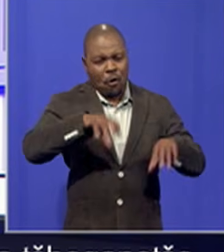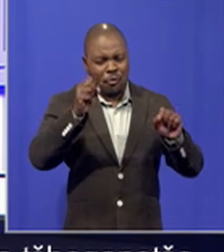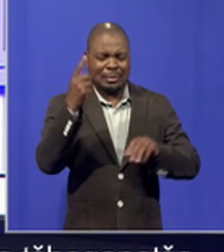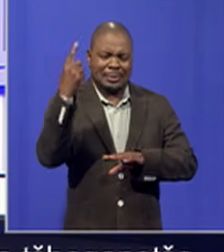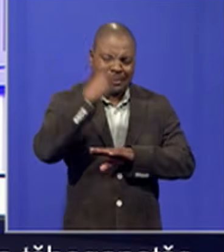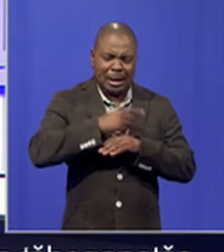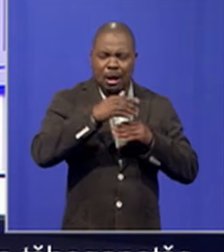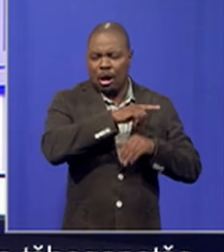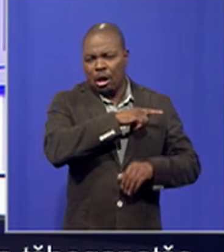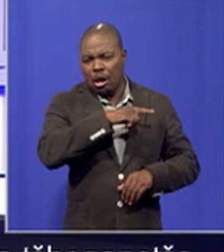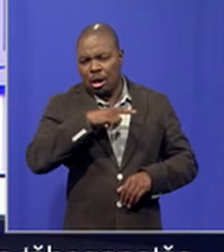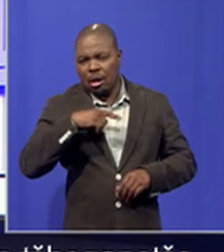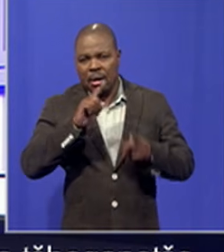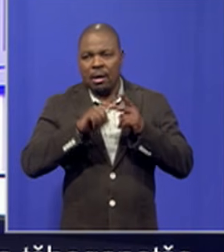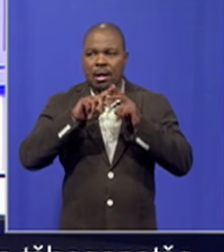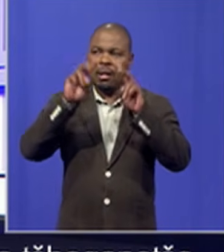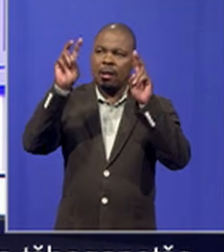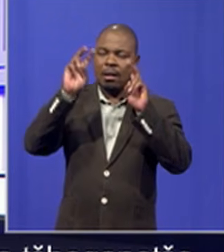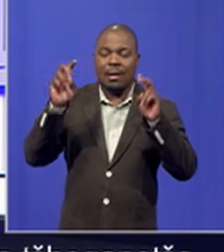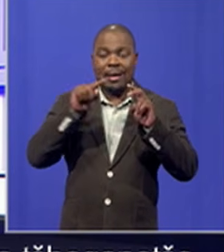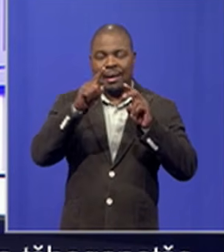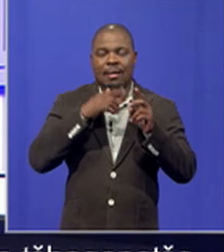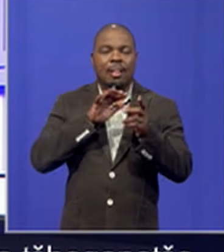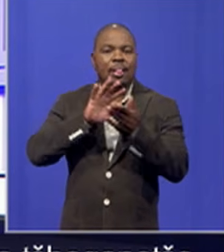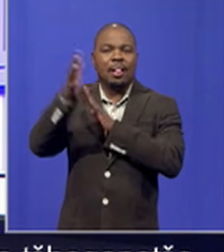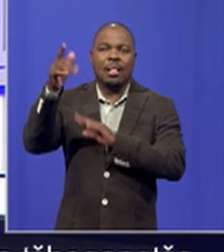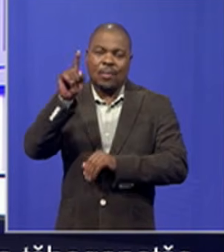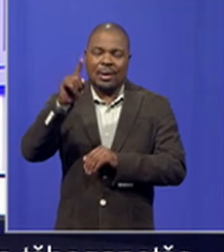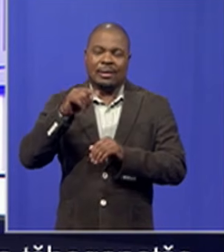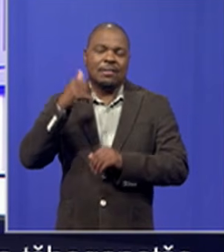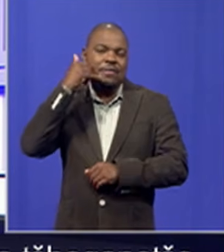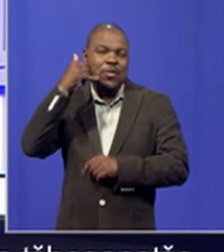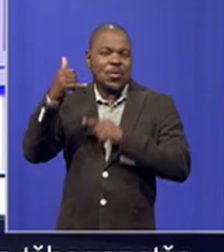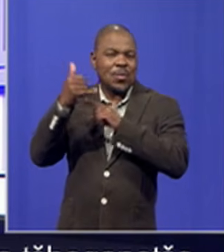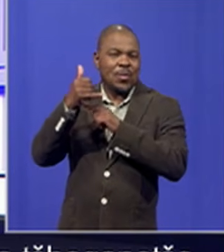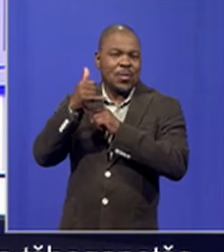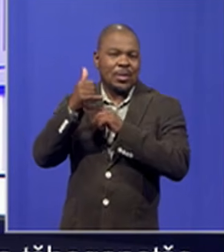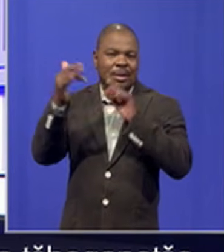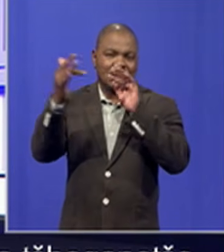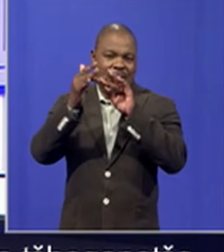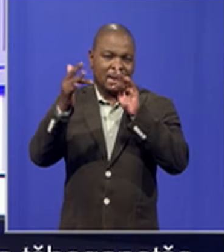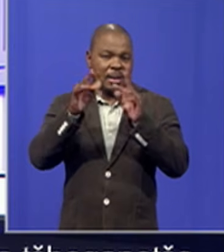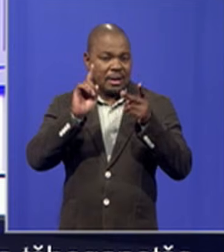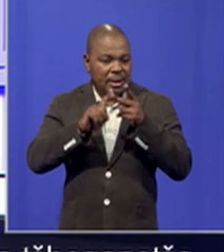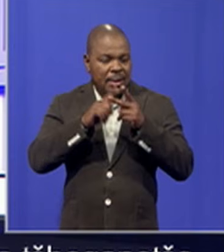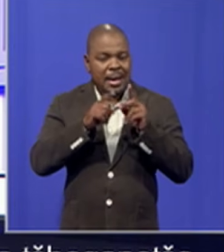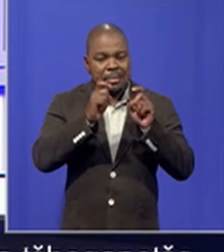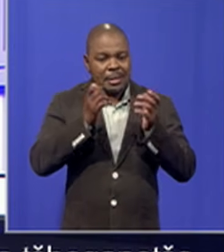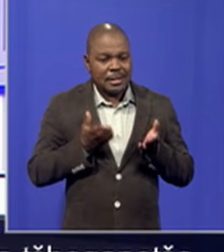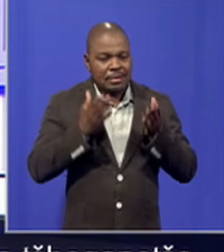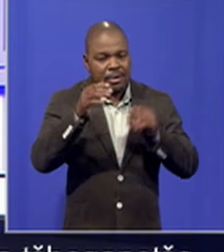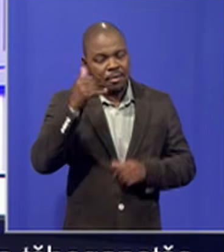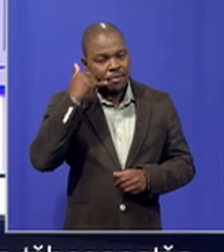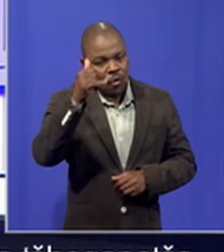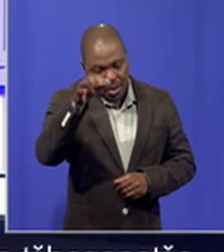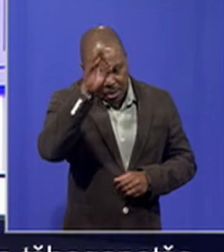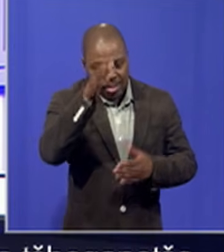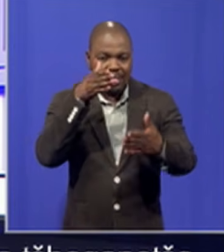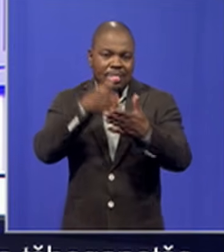mohlagase ya magape le network ya dilathekeng moo ba palelwago ke go hetša thušo ya tšhoganetšo go tšwa sephodiseng